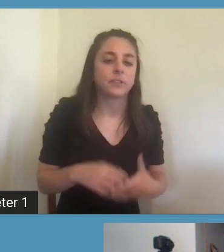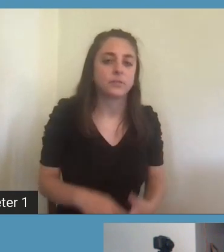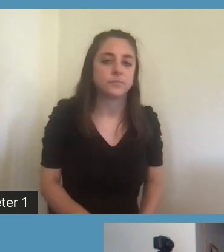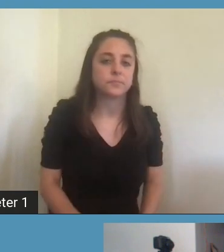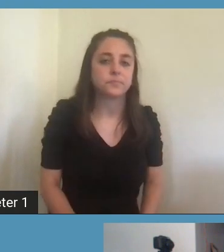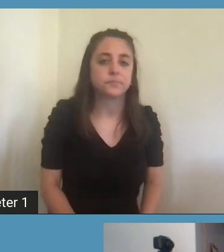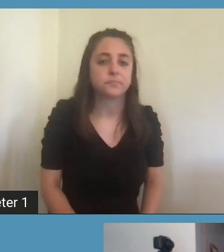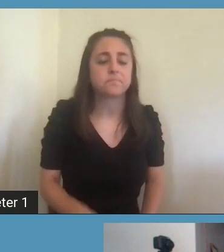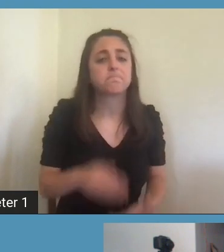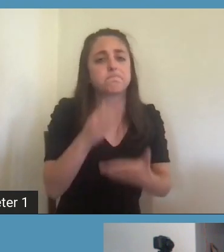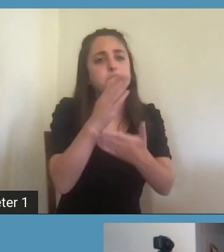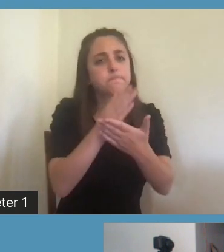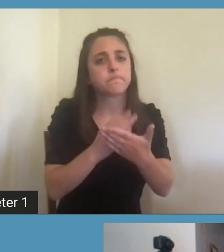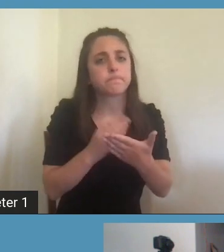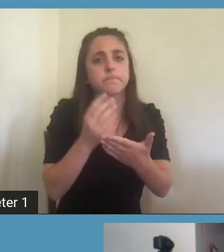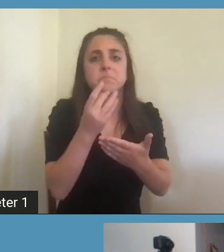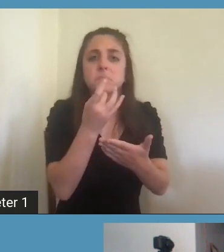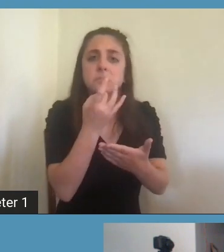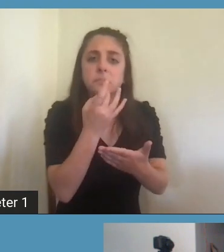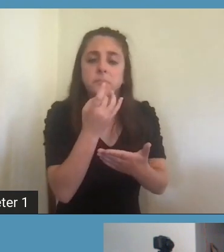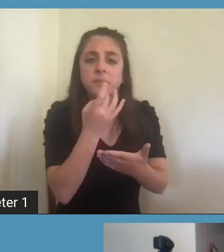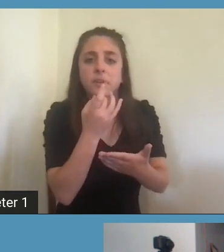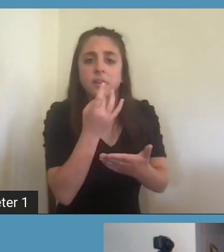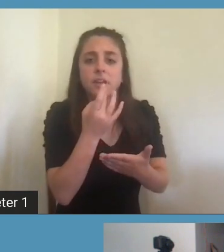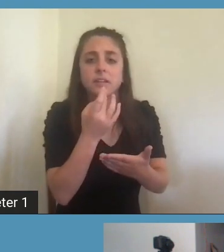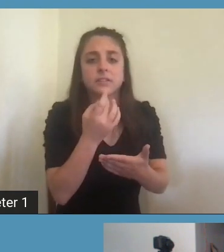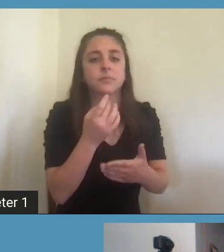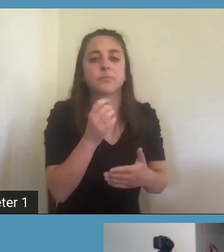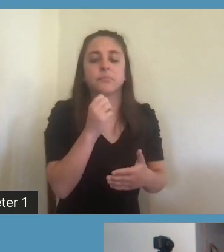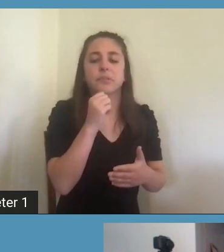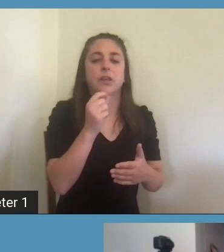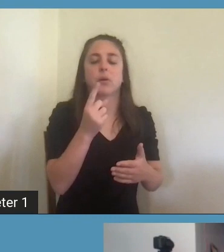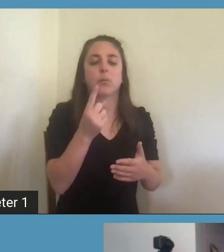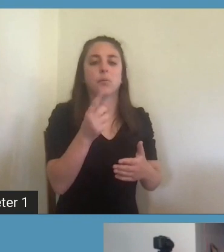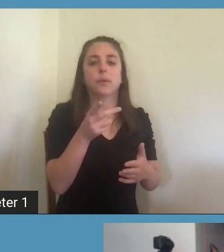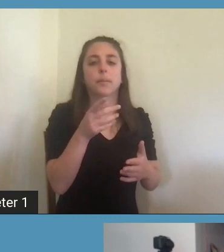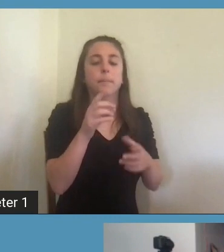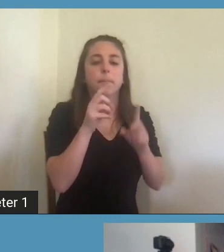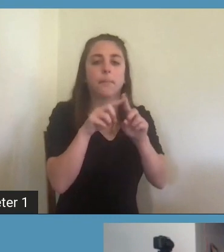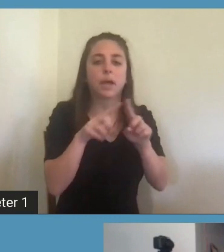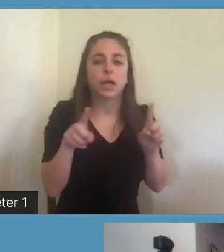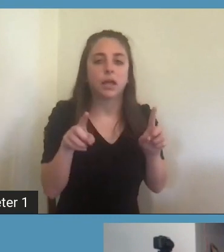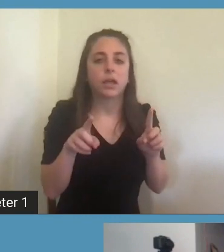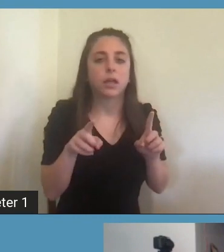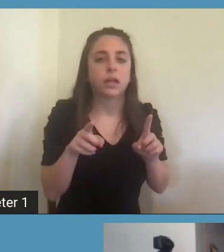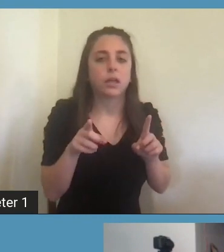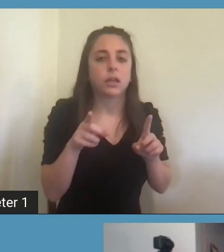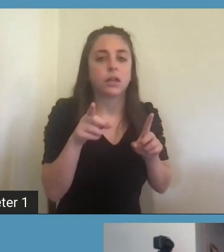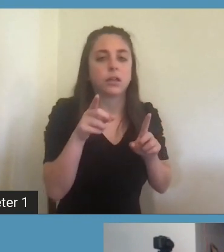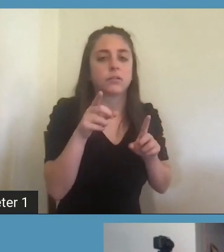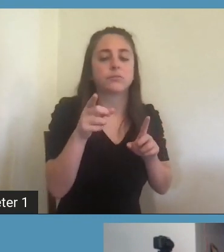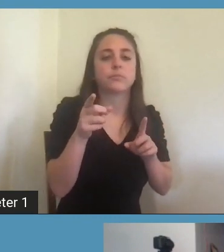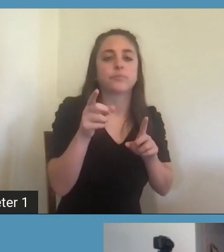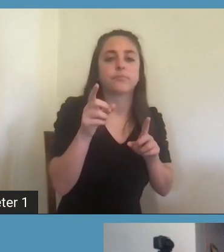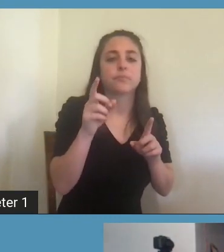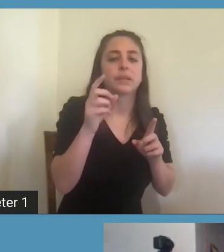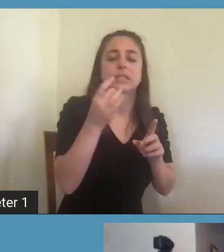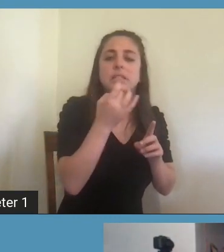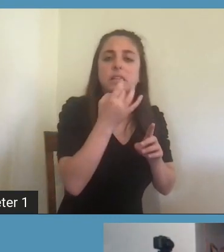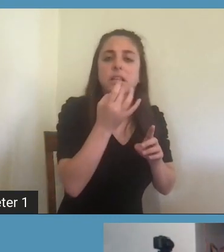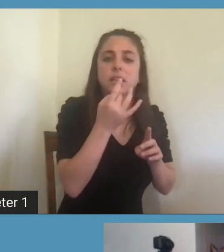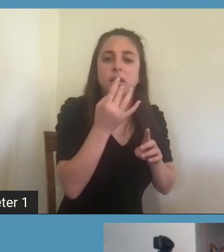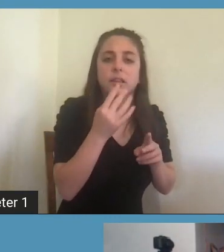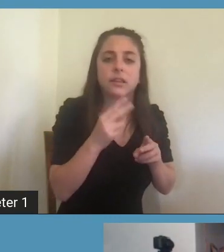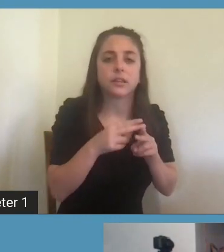there's some lights that well, this isn't one of them, but this is an aperture light, and